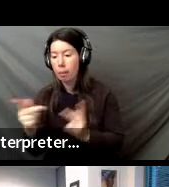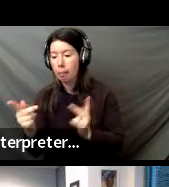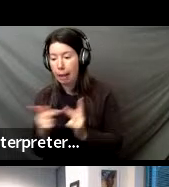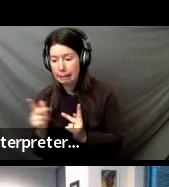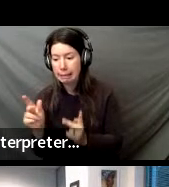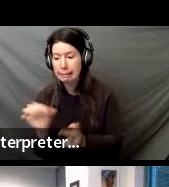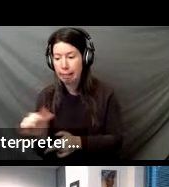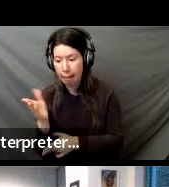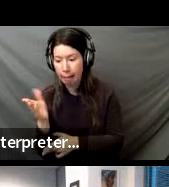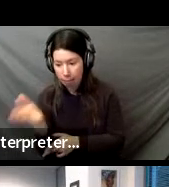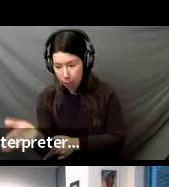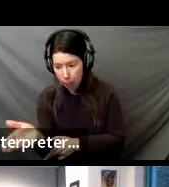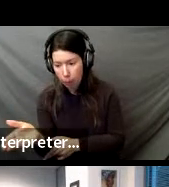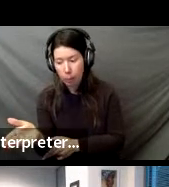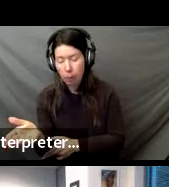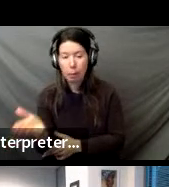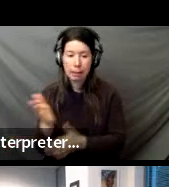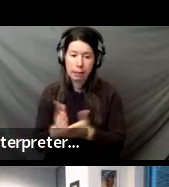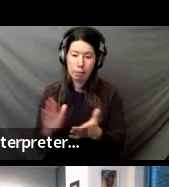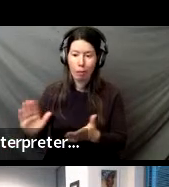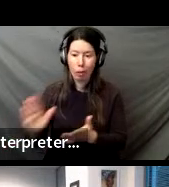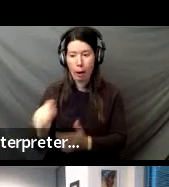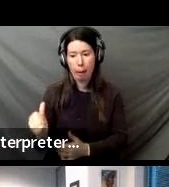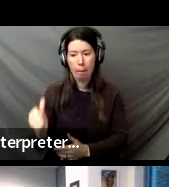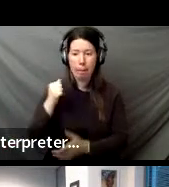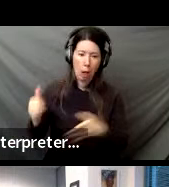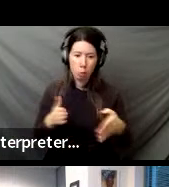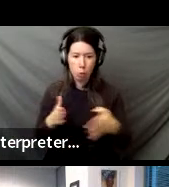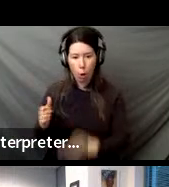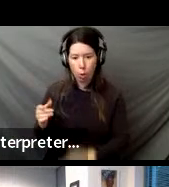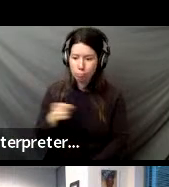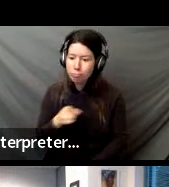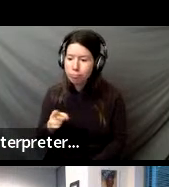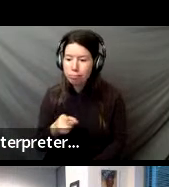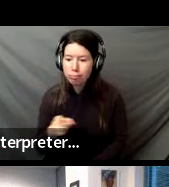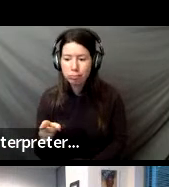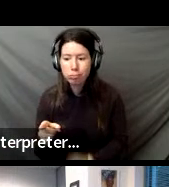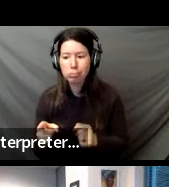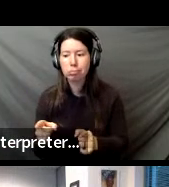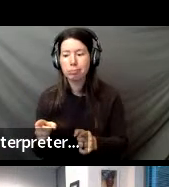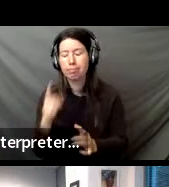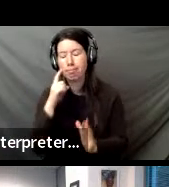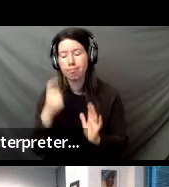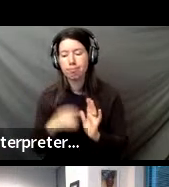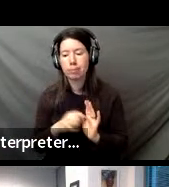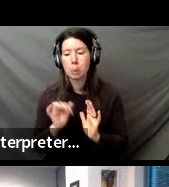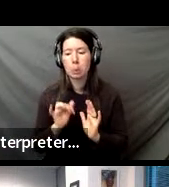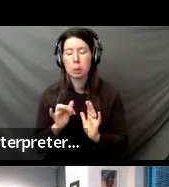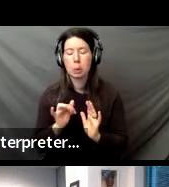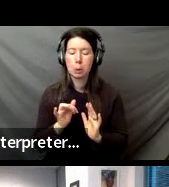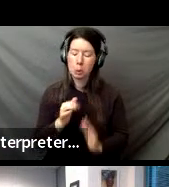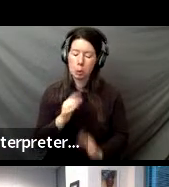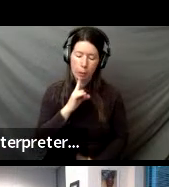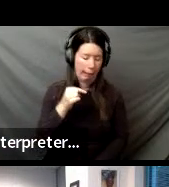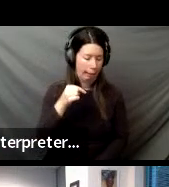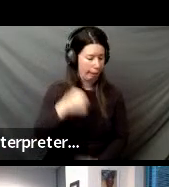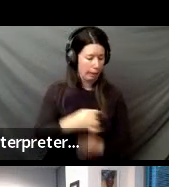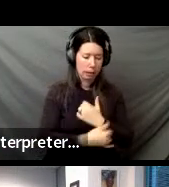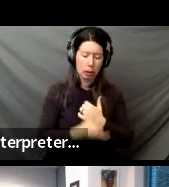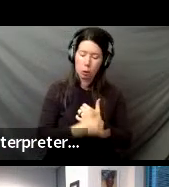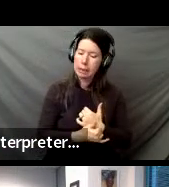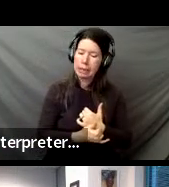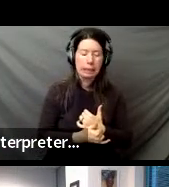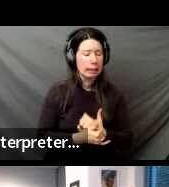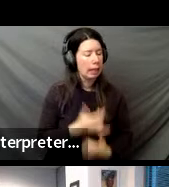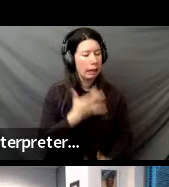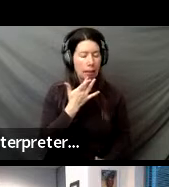go down some of their back roads. We're so very, very fortunate here. And I think the most exciting part